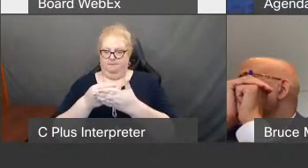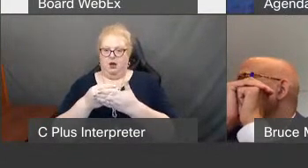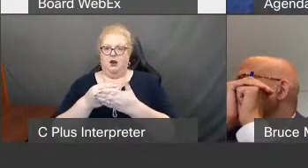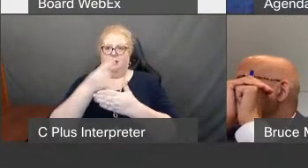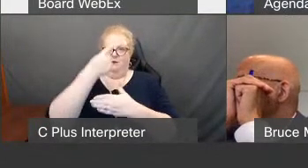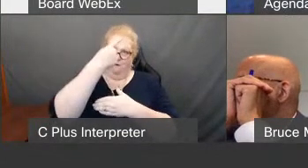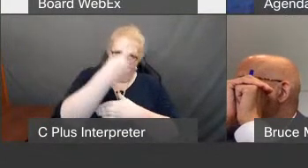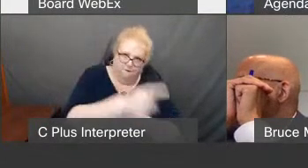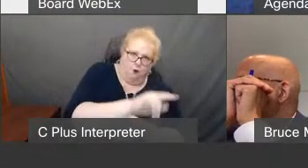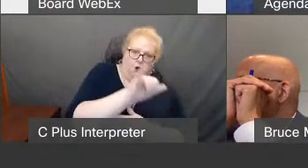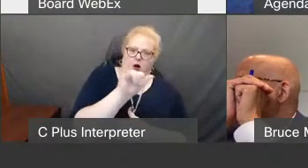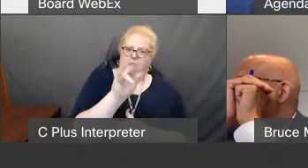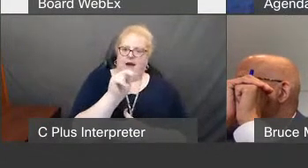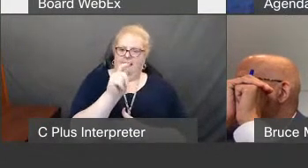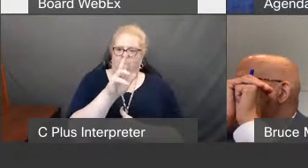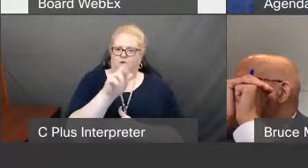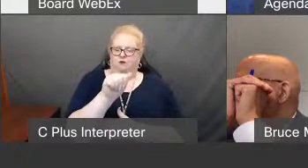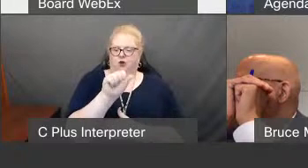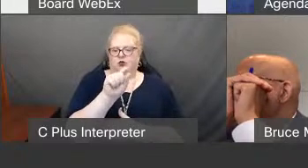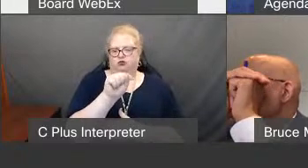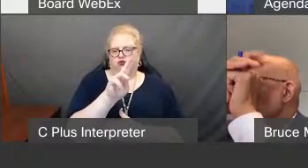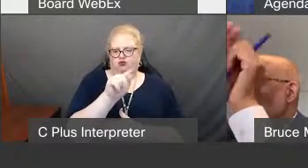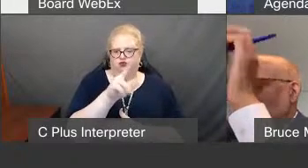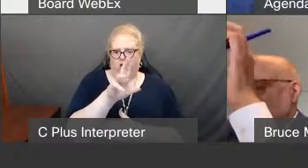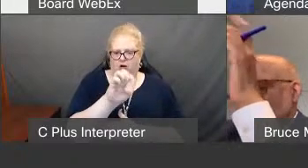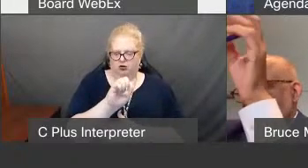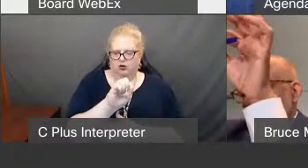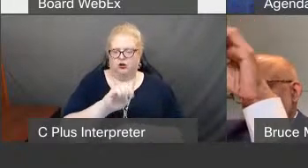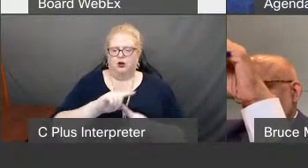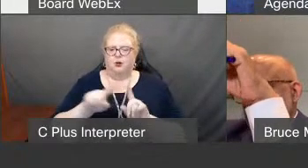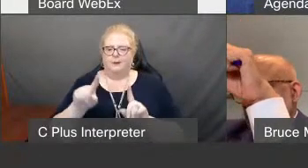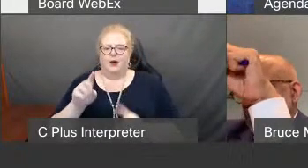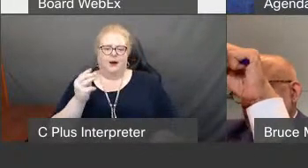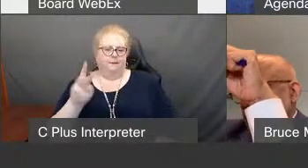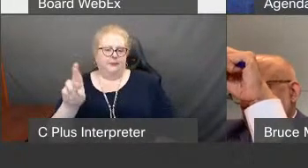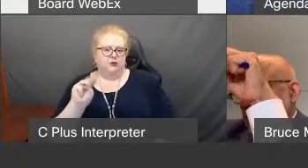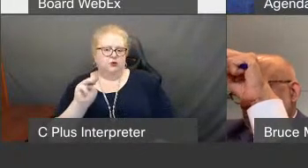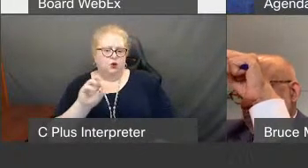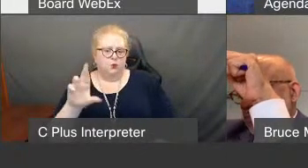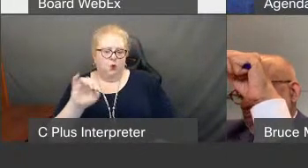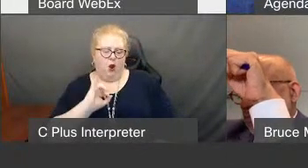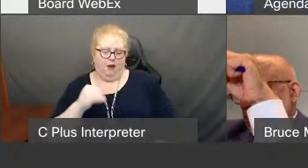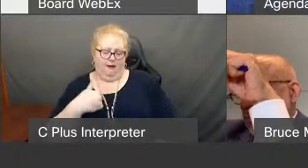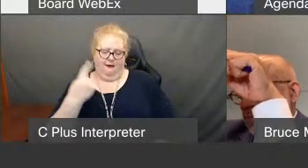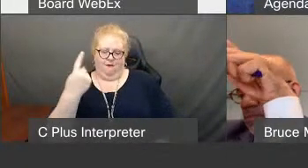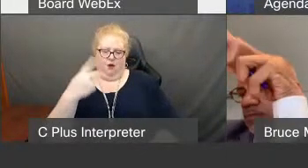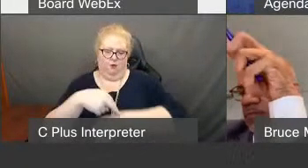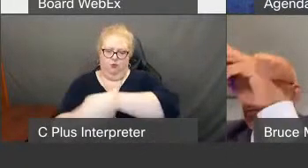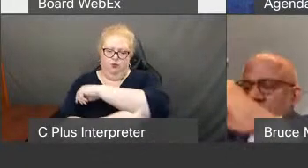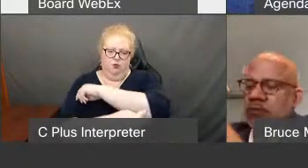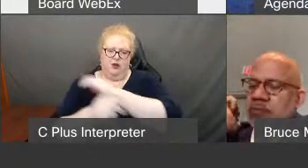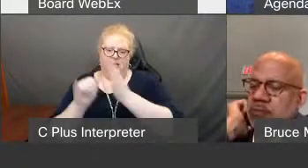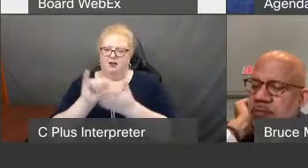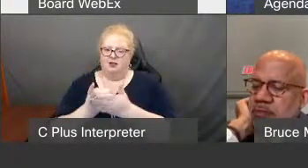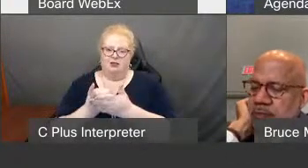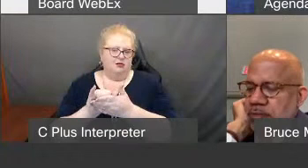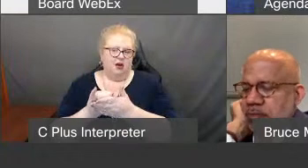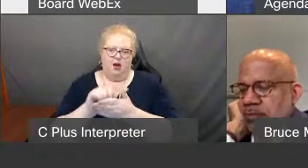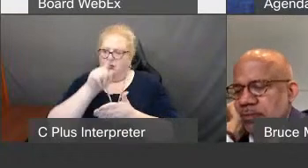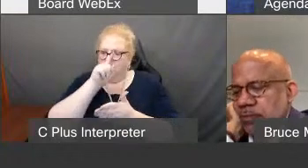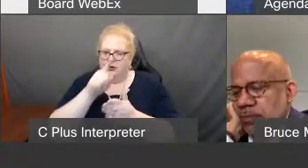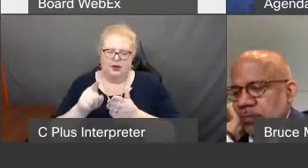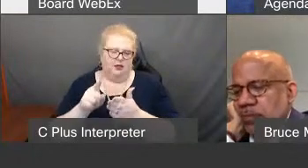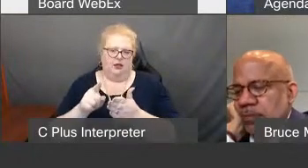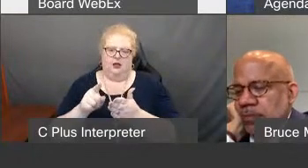And Mr. Moore, I have a bridge that prohibits walkability to the